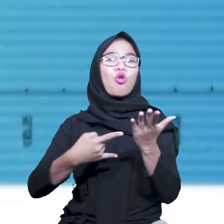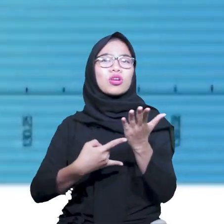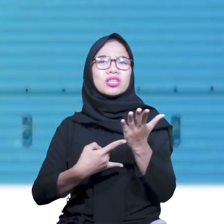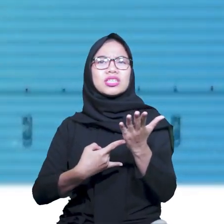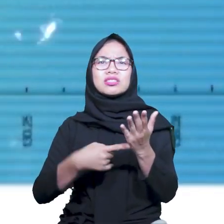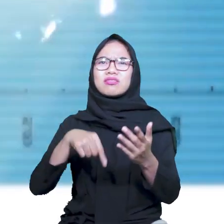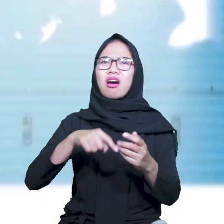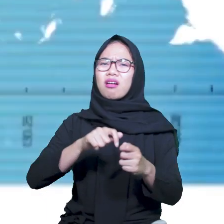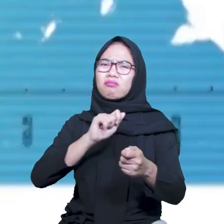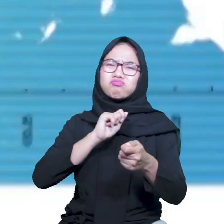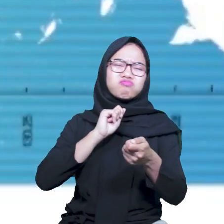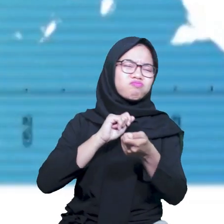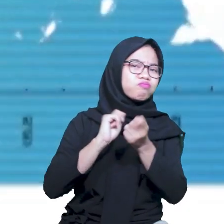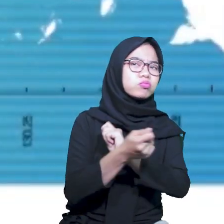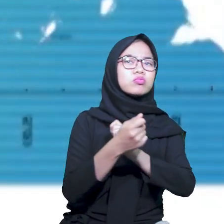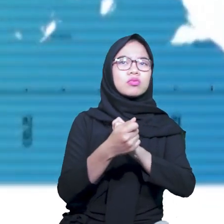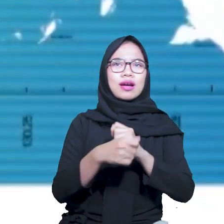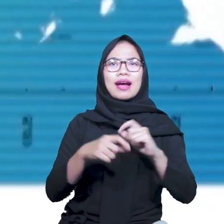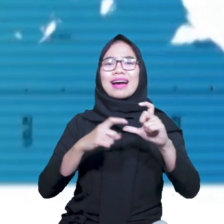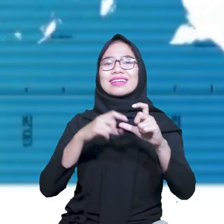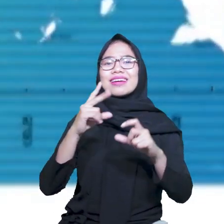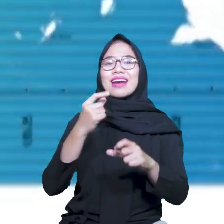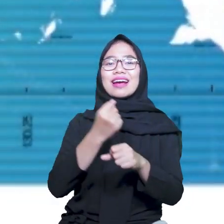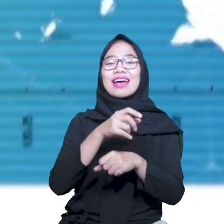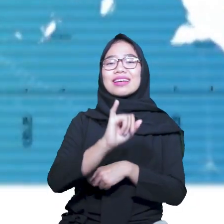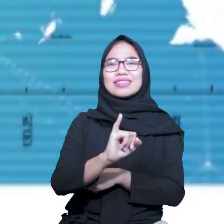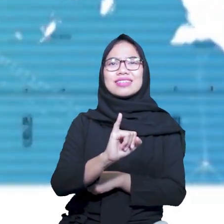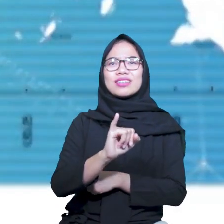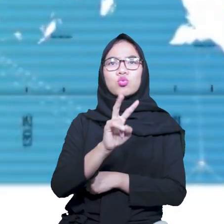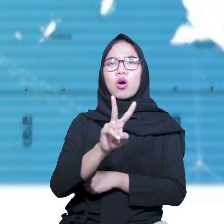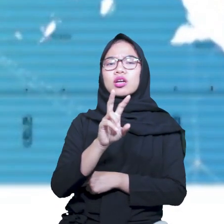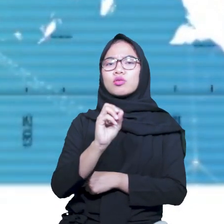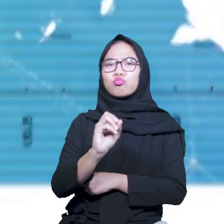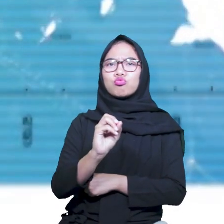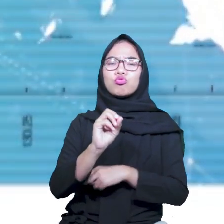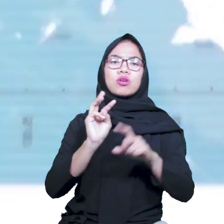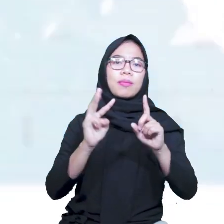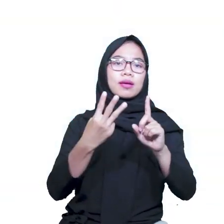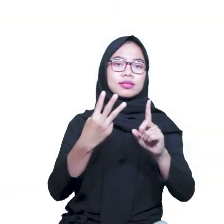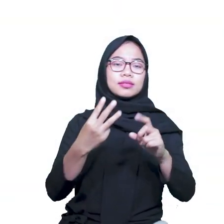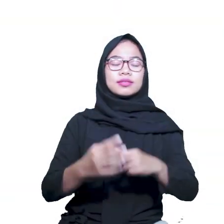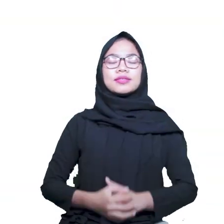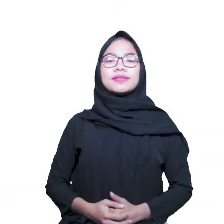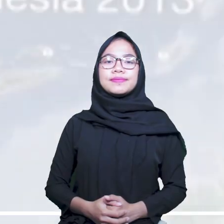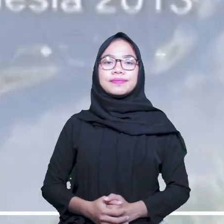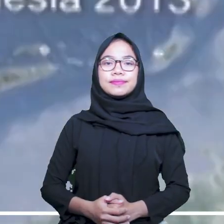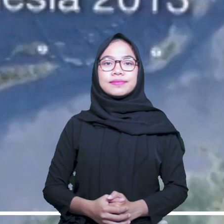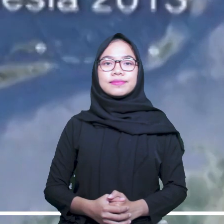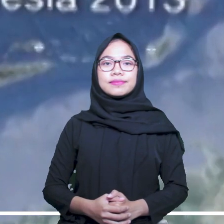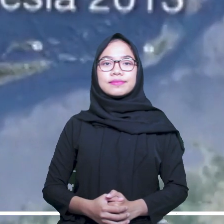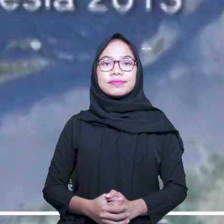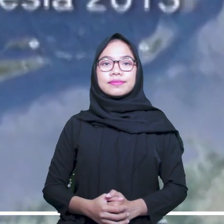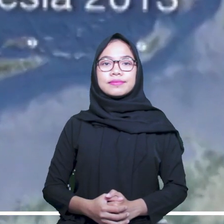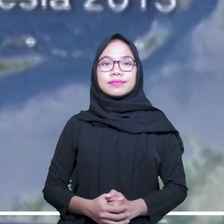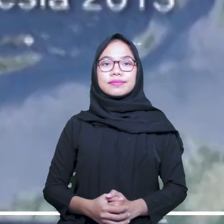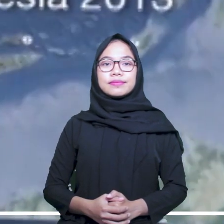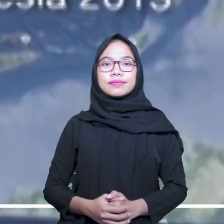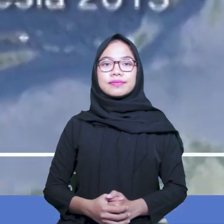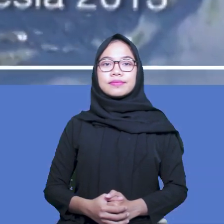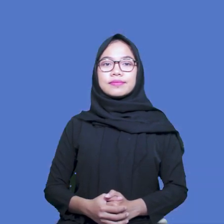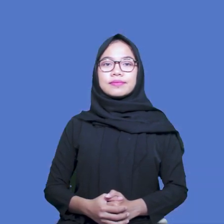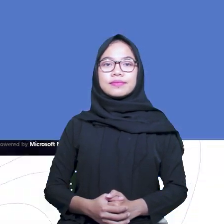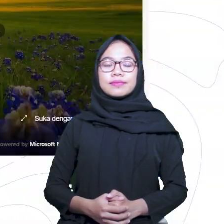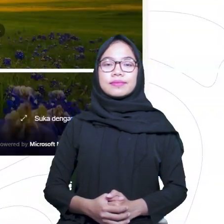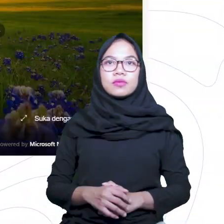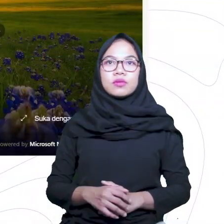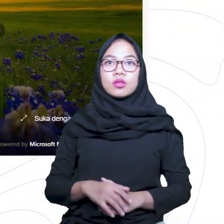the coordinate reference system is continuously updated, which now has become SRGI